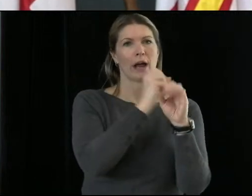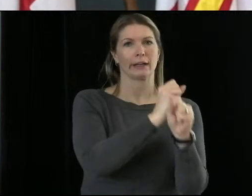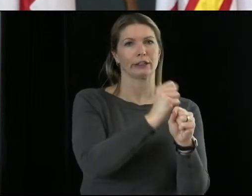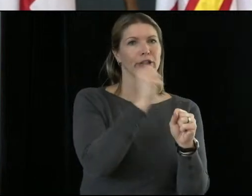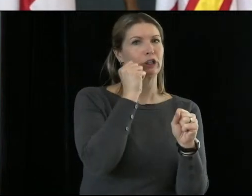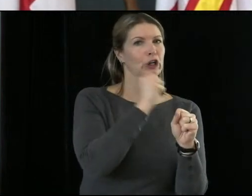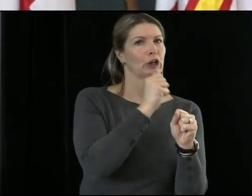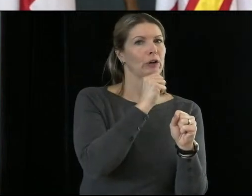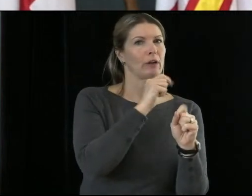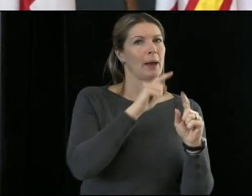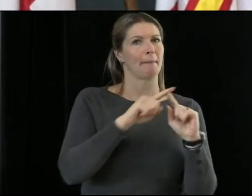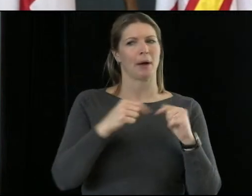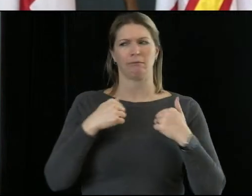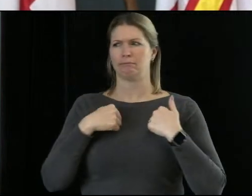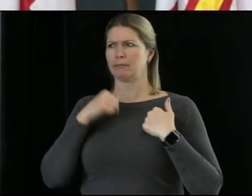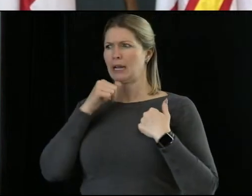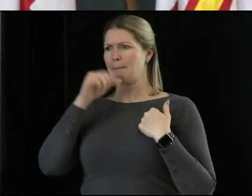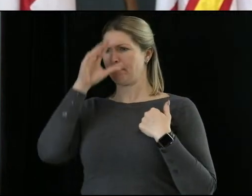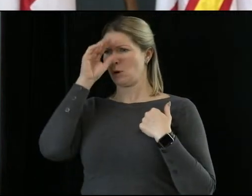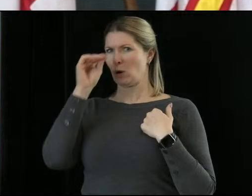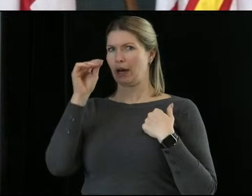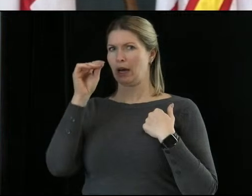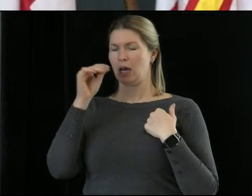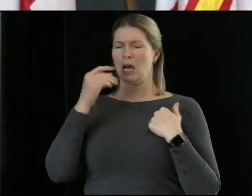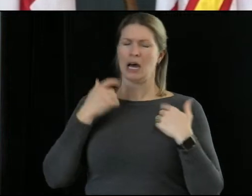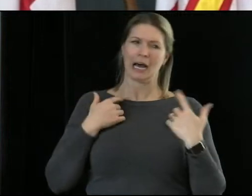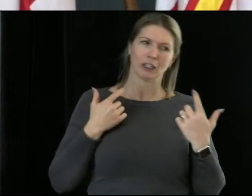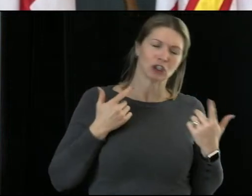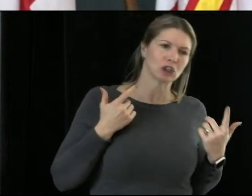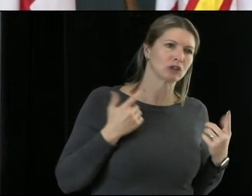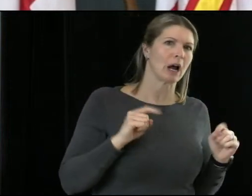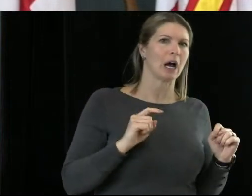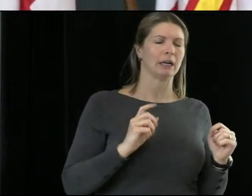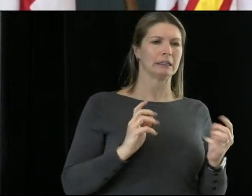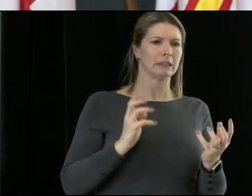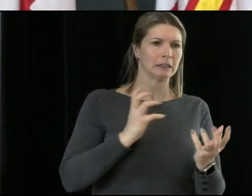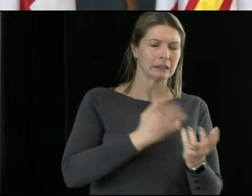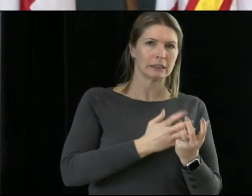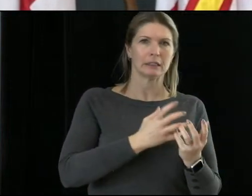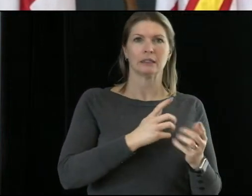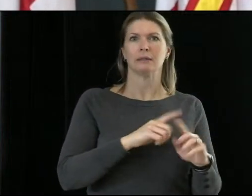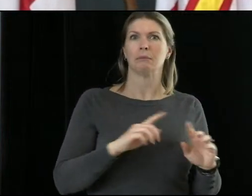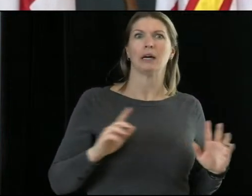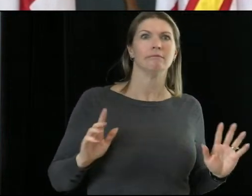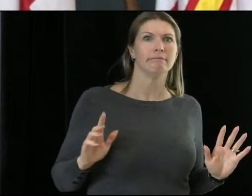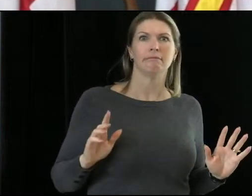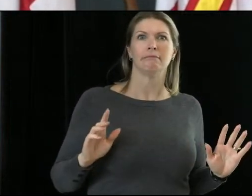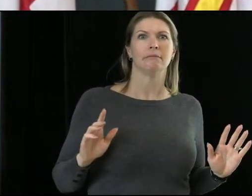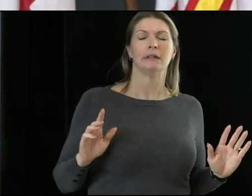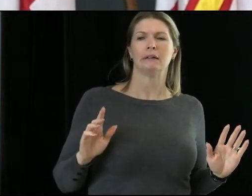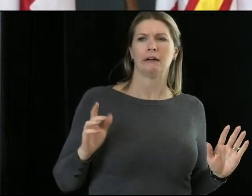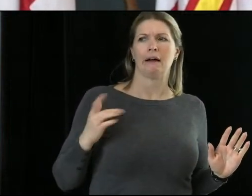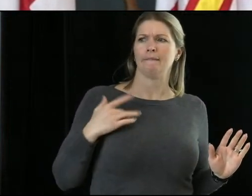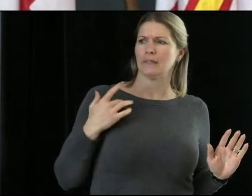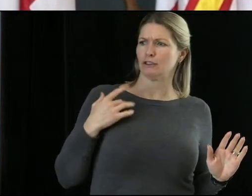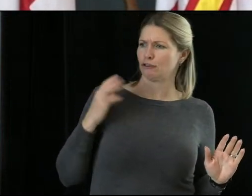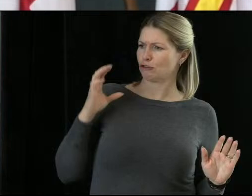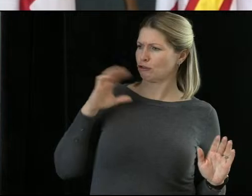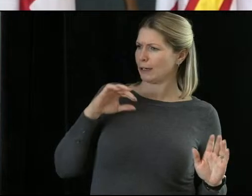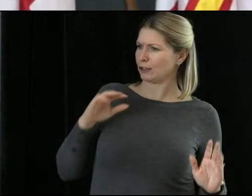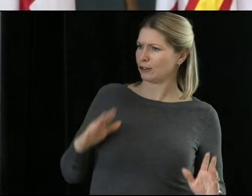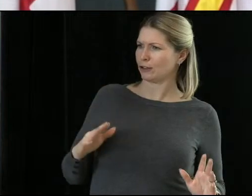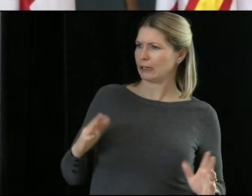of a boy. I tried to conform, but inhabiting my own body felt foreign, as if I was a stranger in a strange